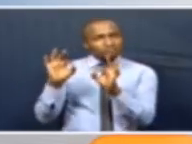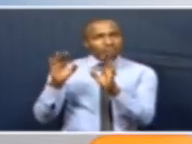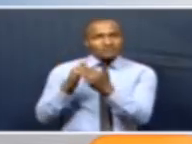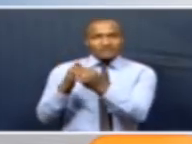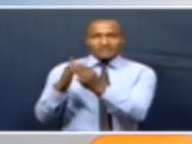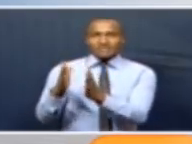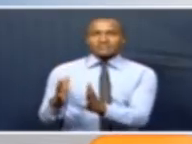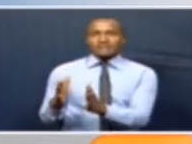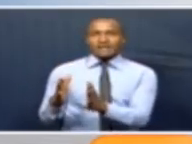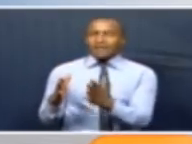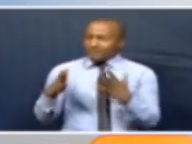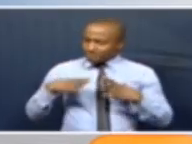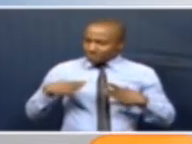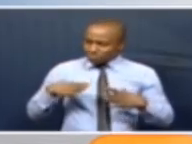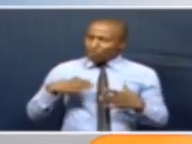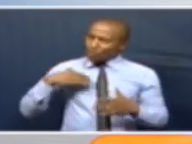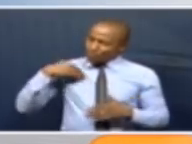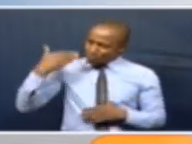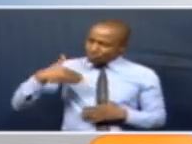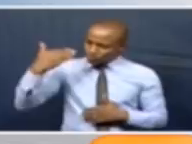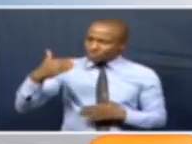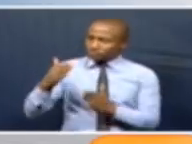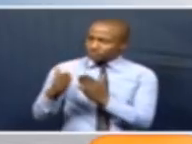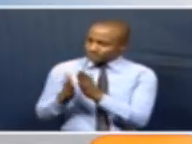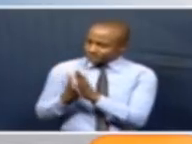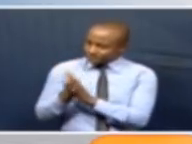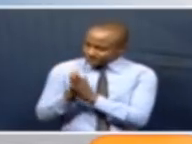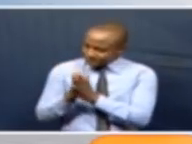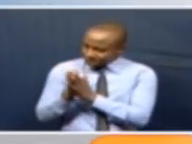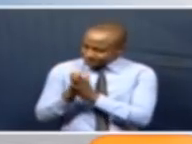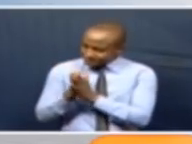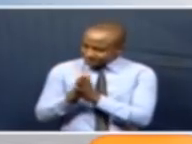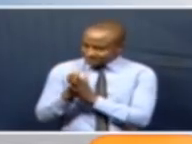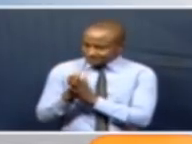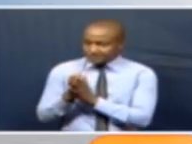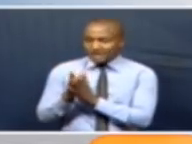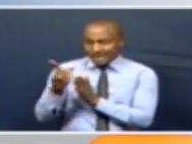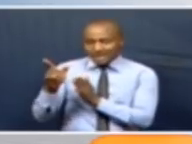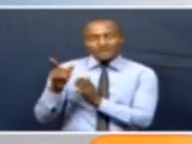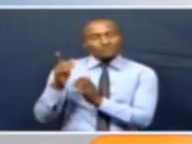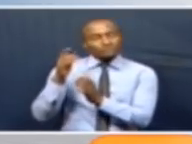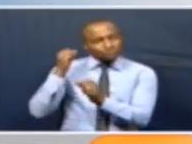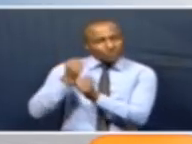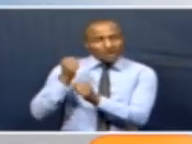had the people's interests at heart. He sacrificed a lot and paid the ultimate price for this nation.